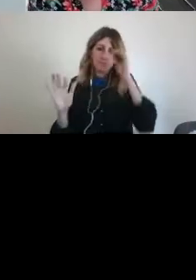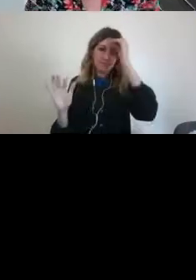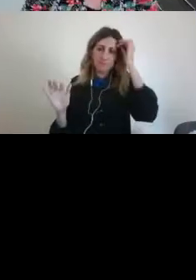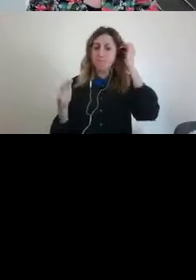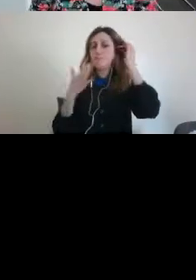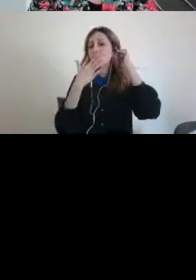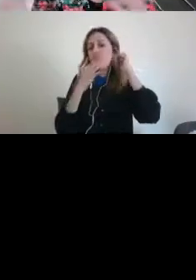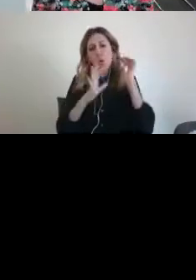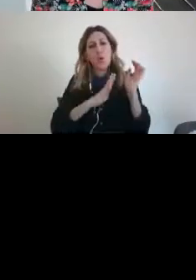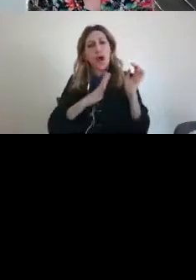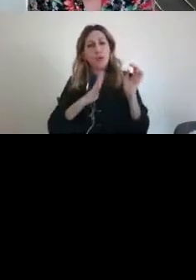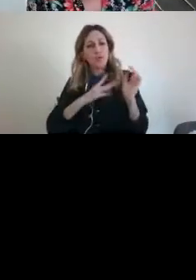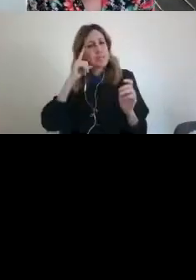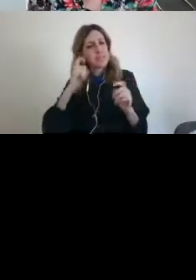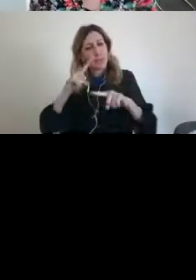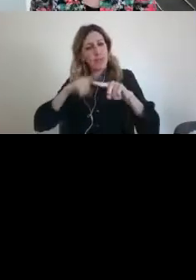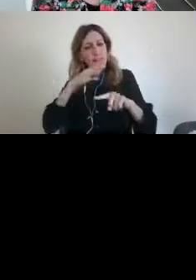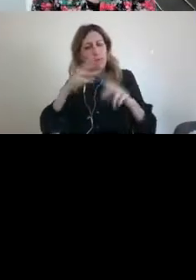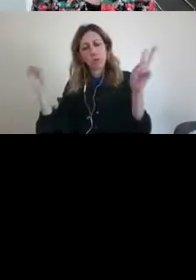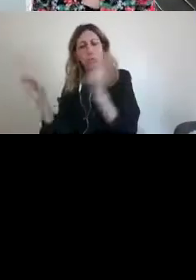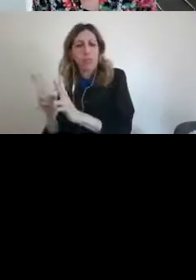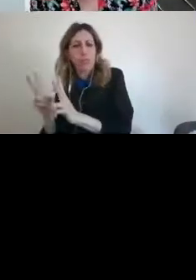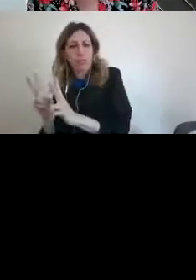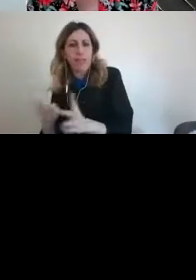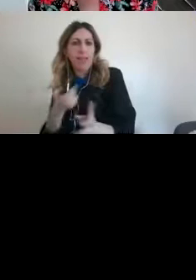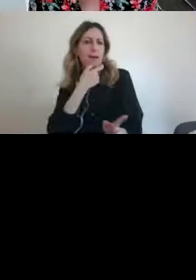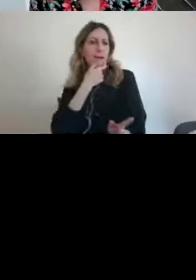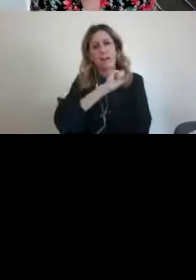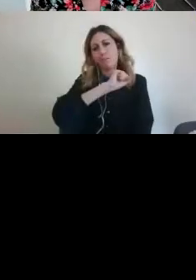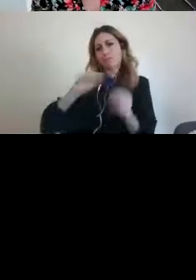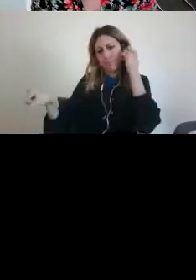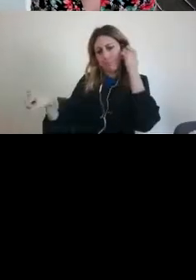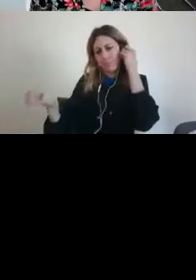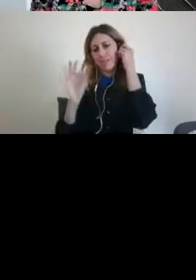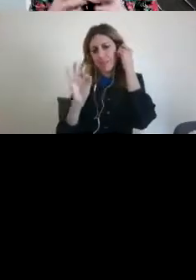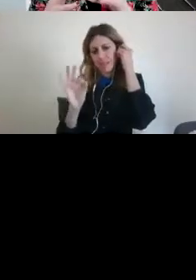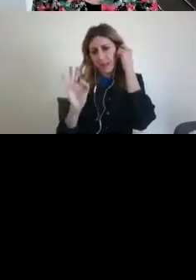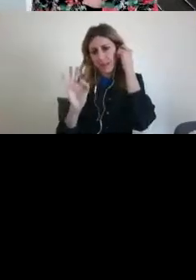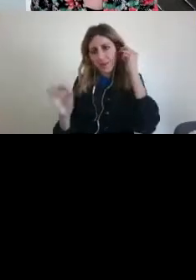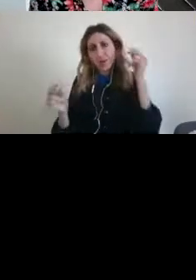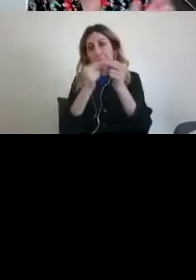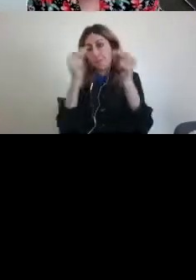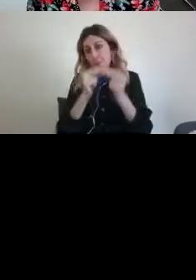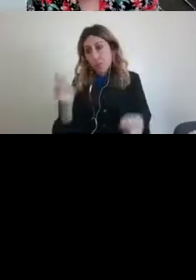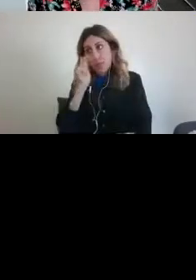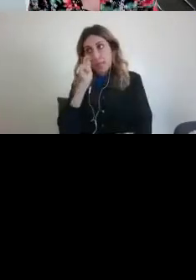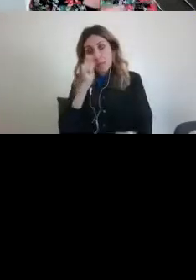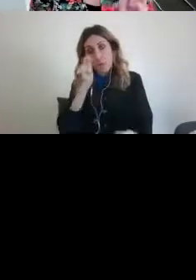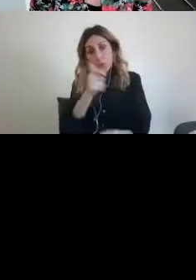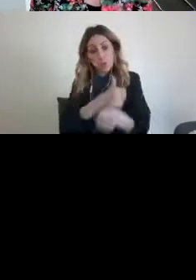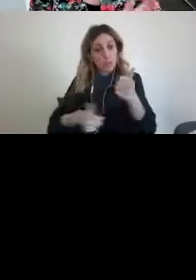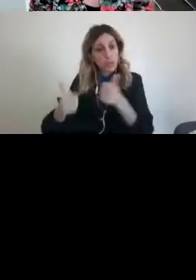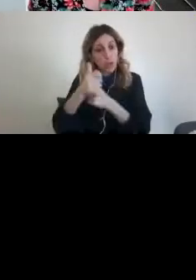Greek than there are that speak English. So Greek never has been a priority to Google. The fact that you also have a different